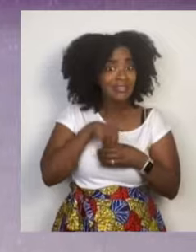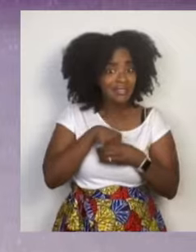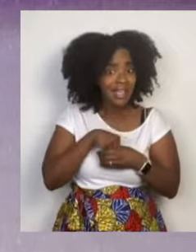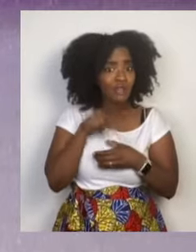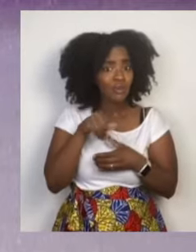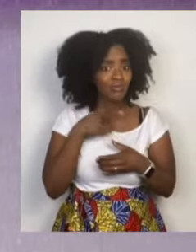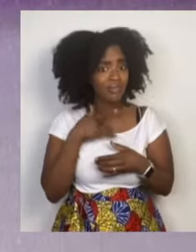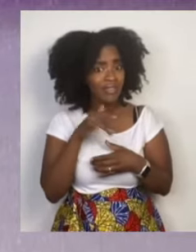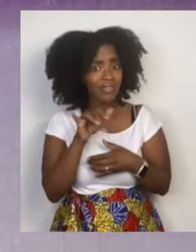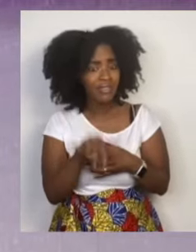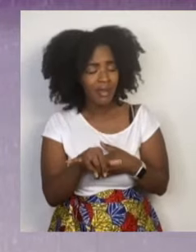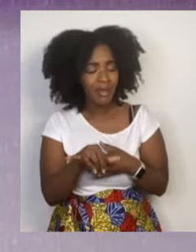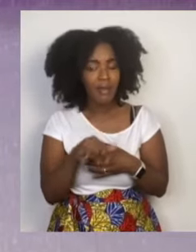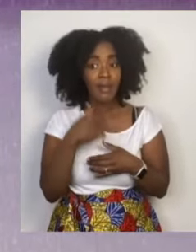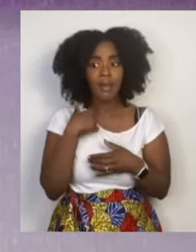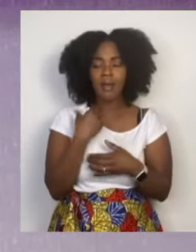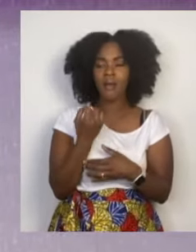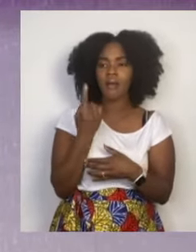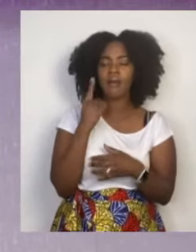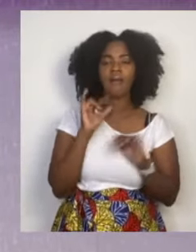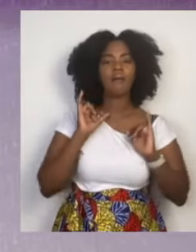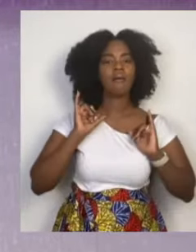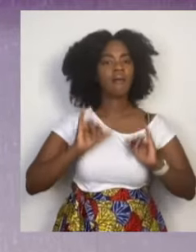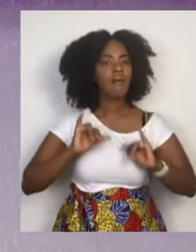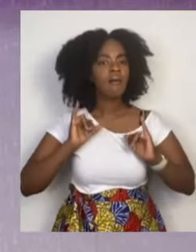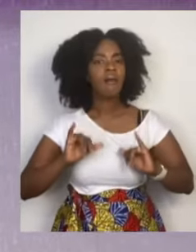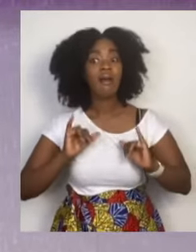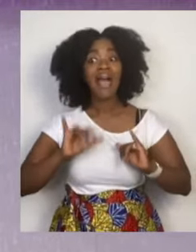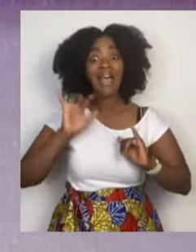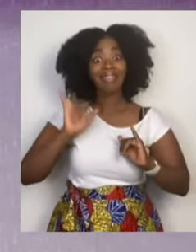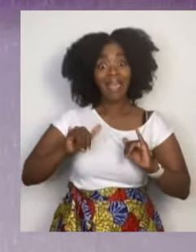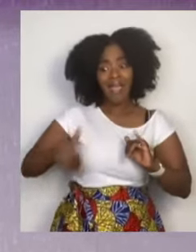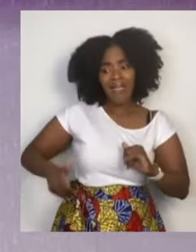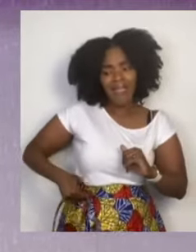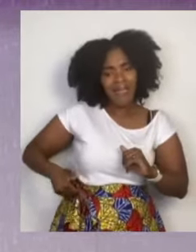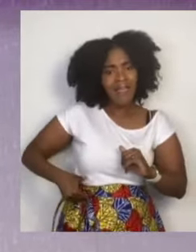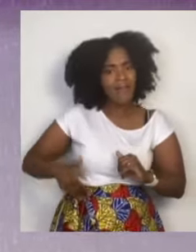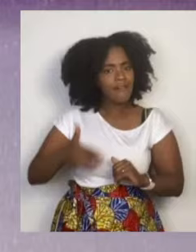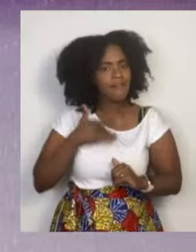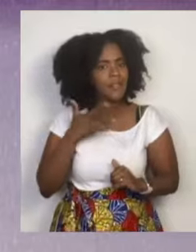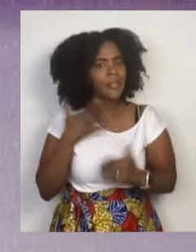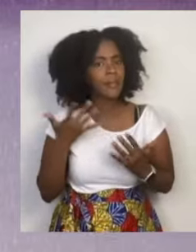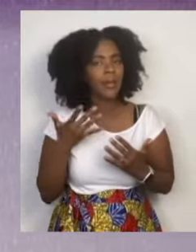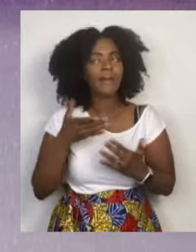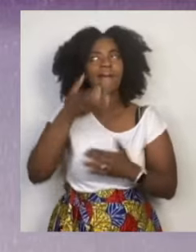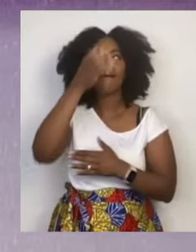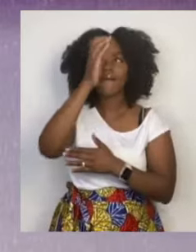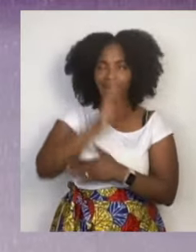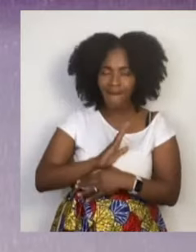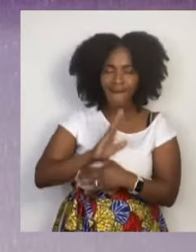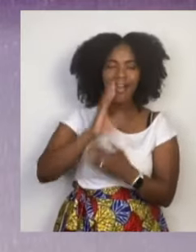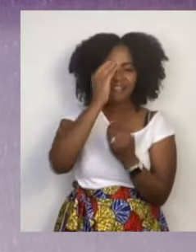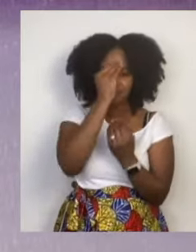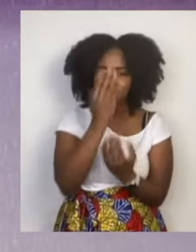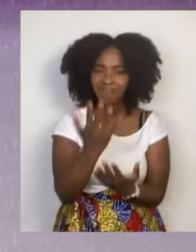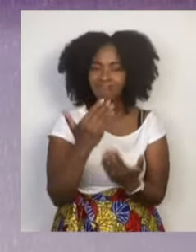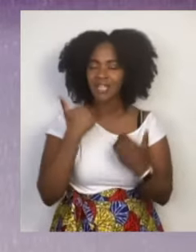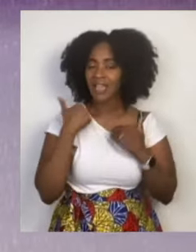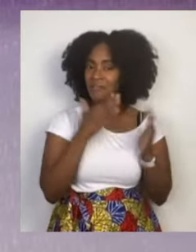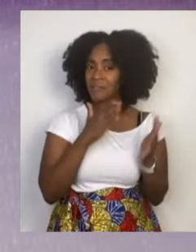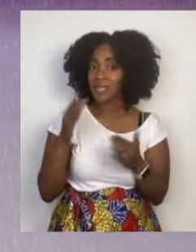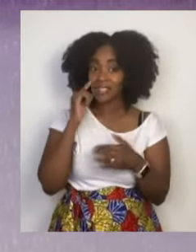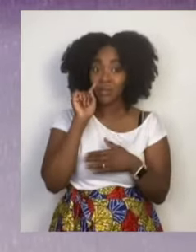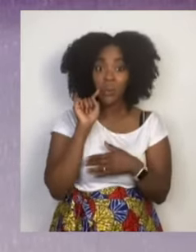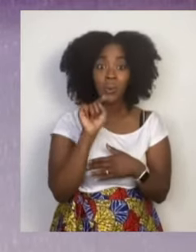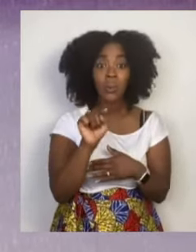that longing is God saying, I've got plans for you. I've got plans for you,